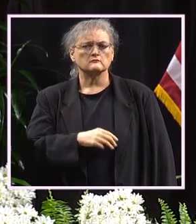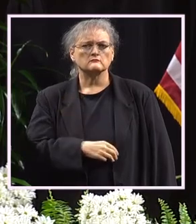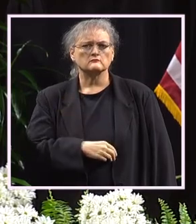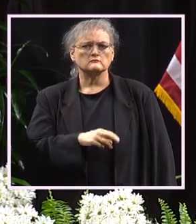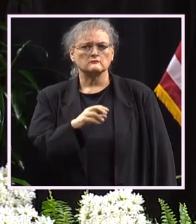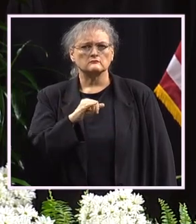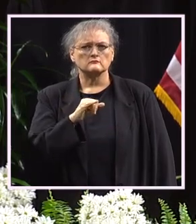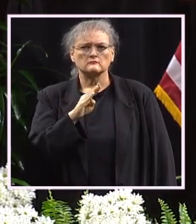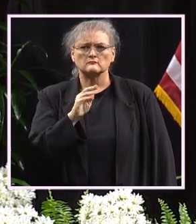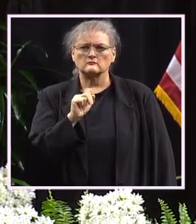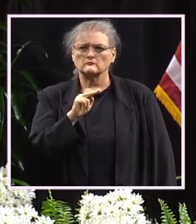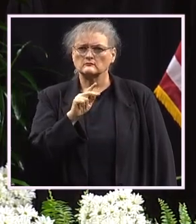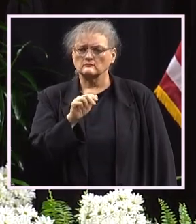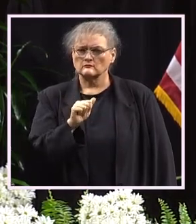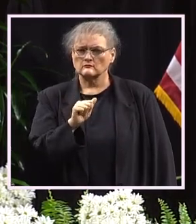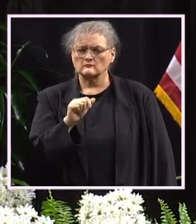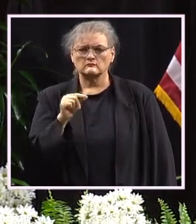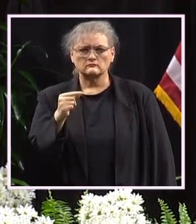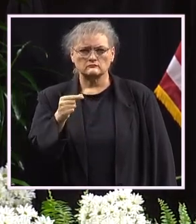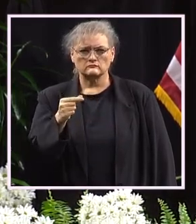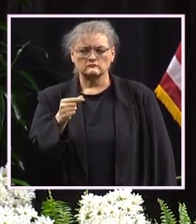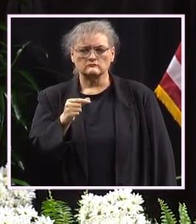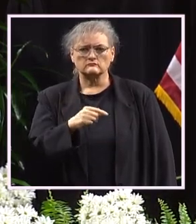Ivana Cecilia Gonzalez.